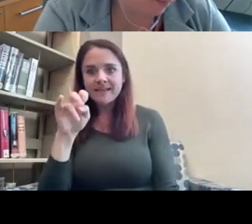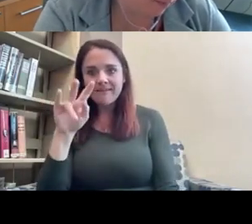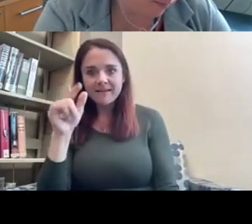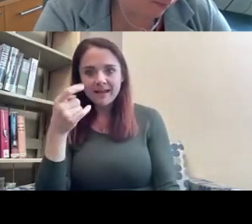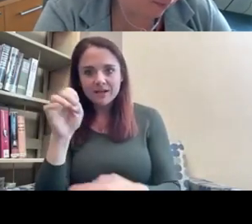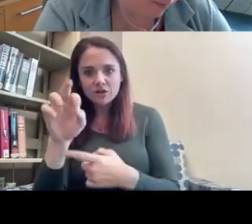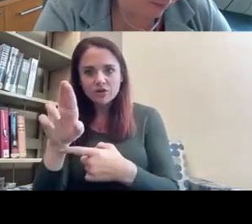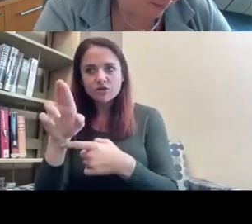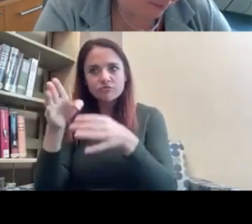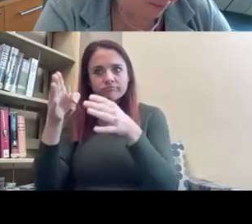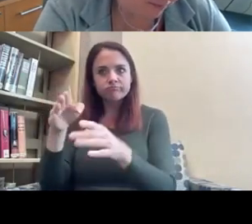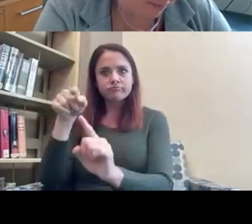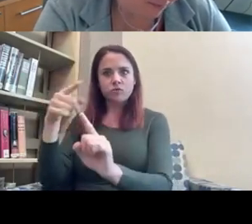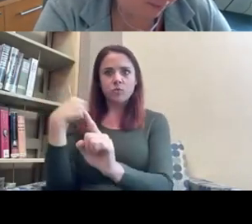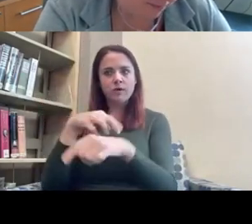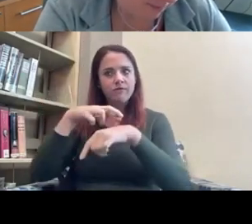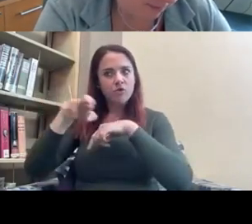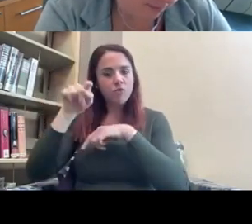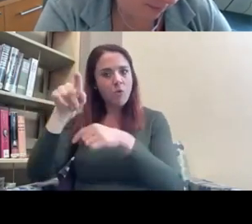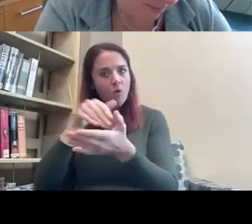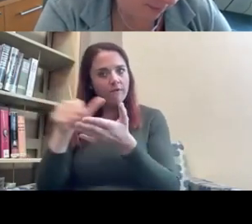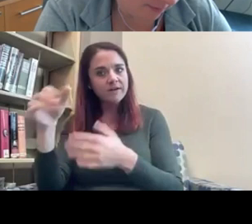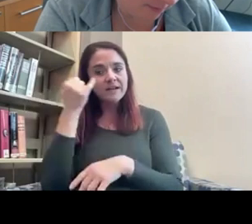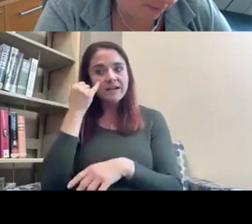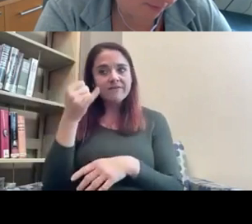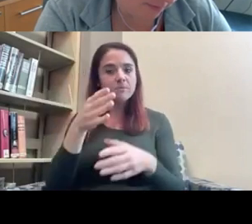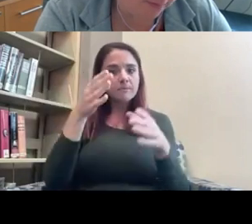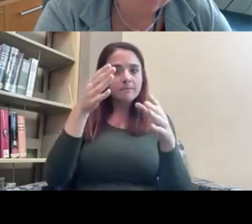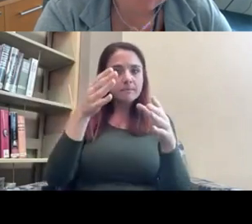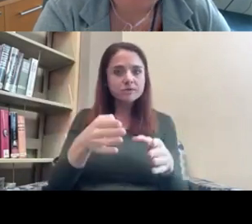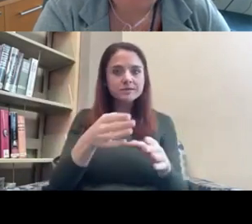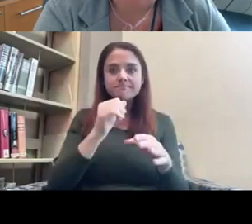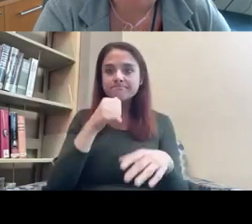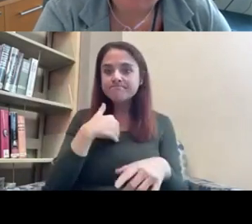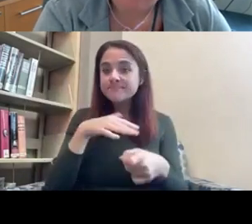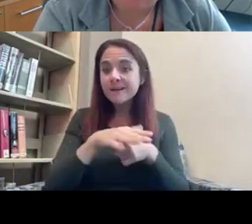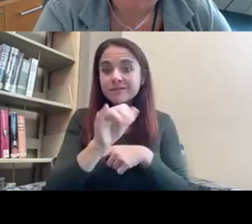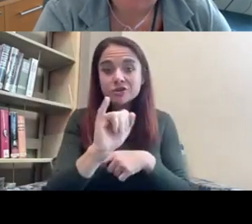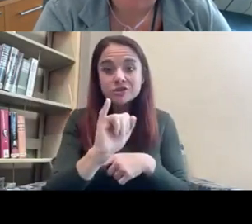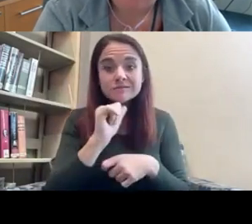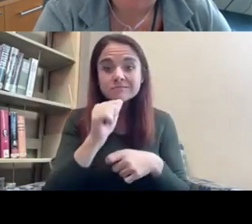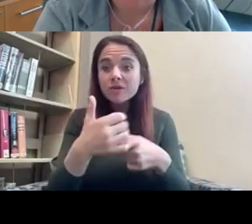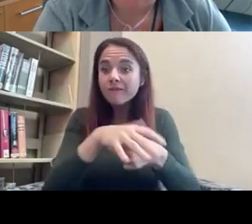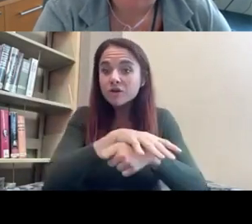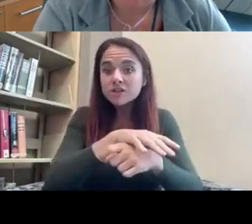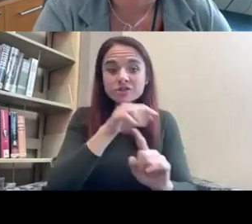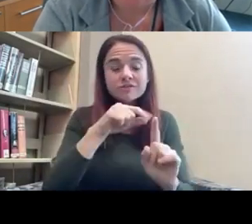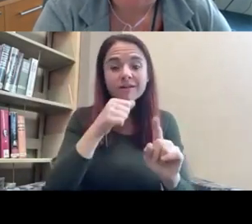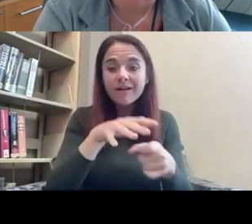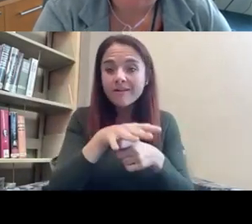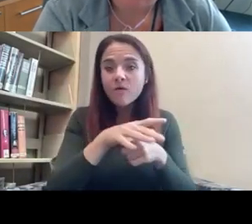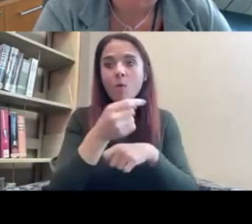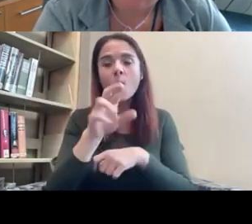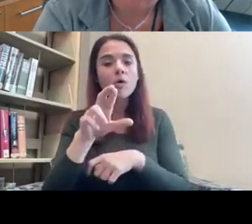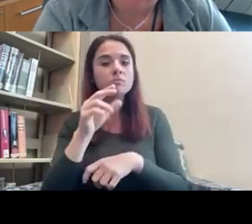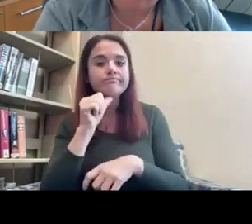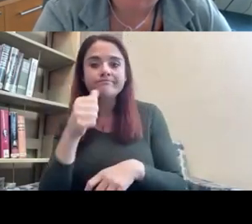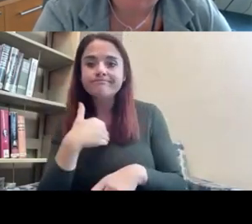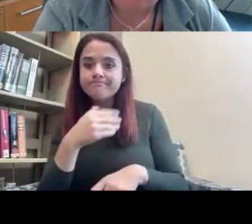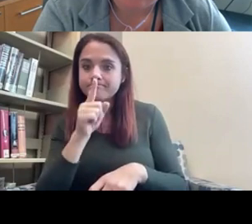if there's a patient is underinsured or uninsured.